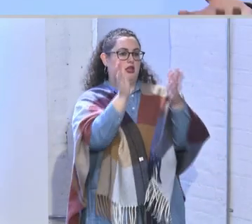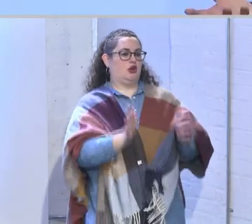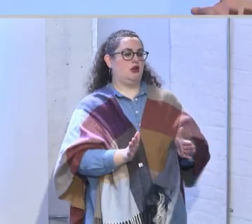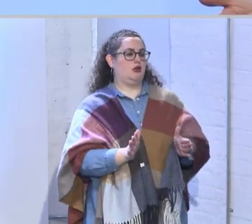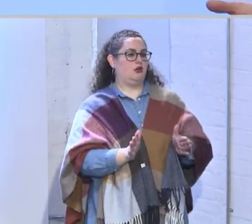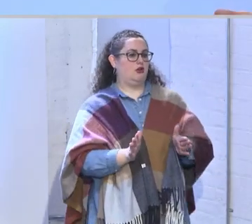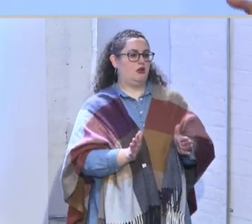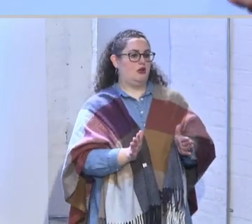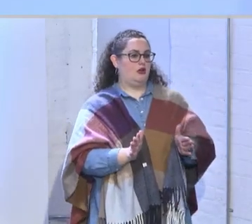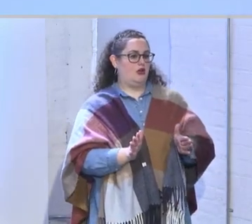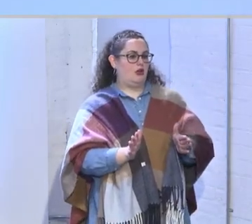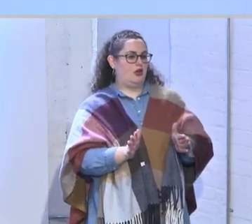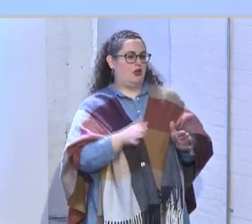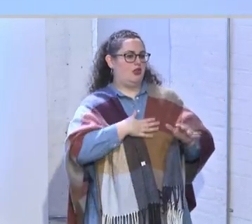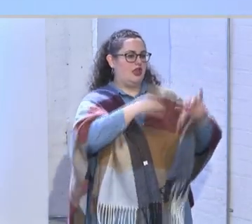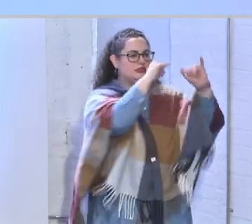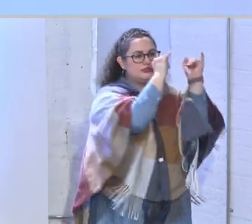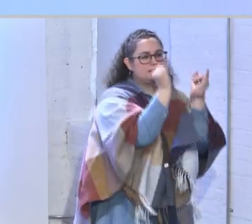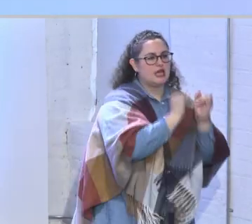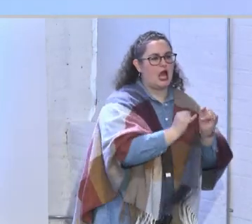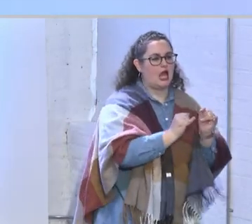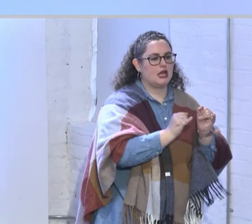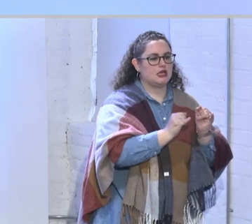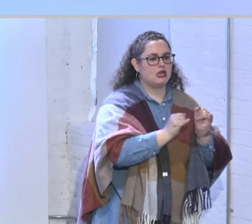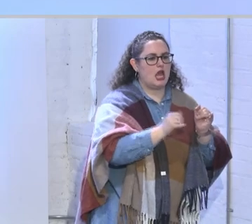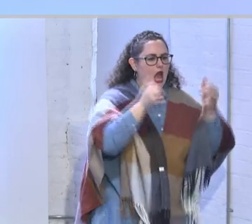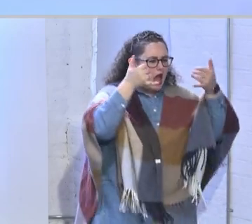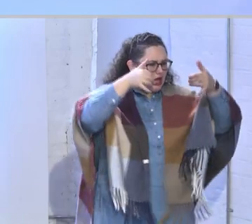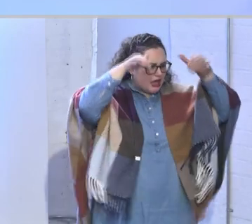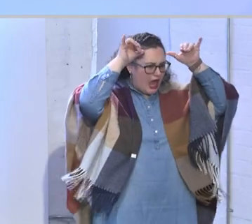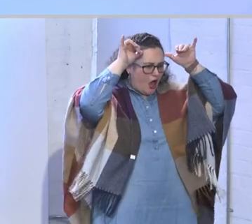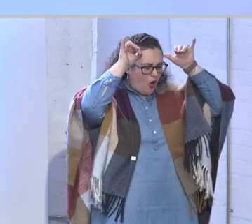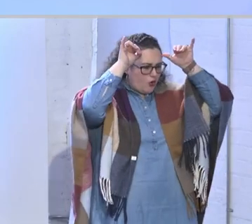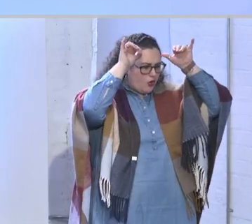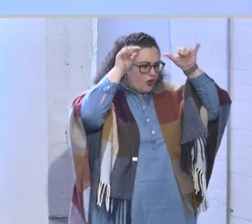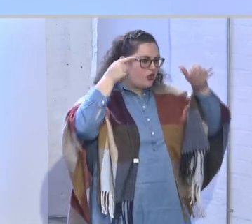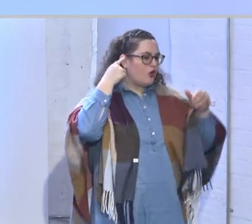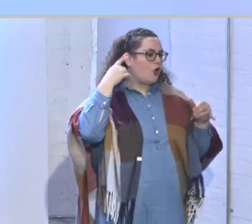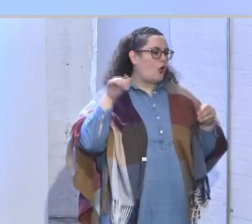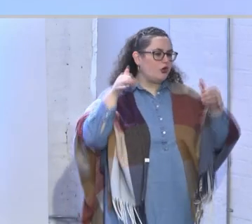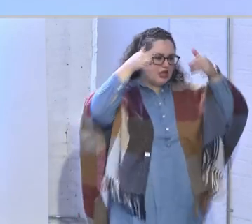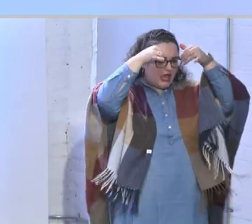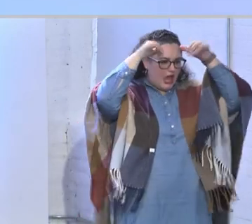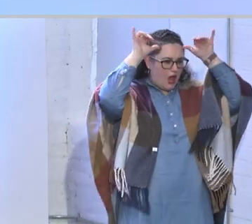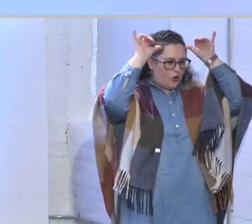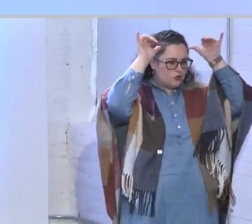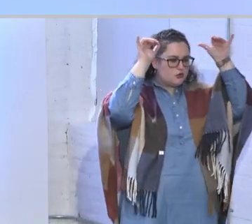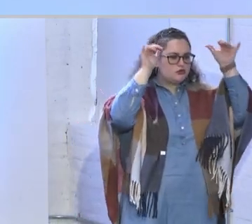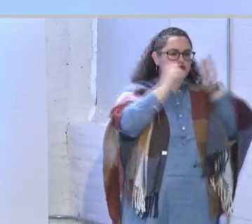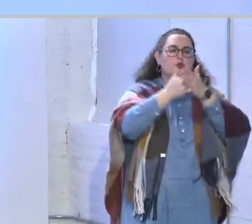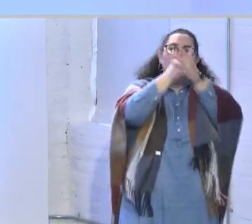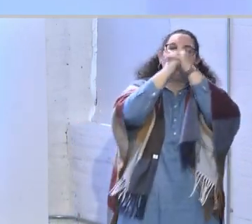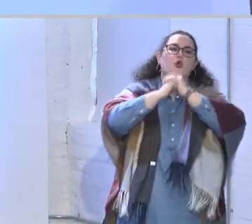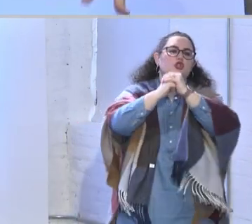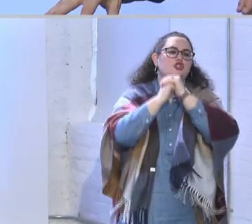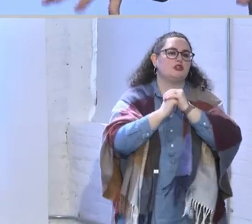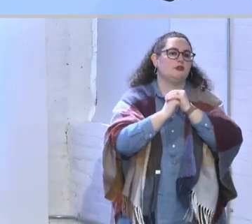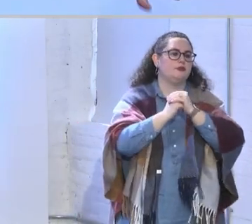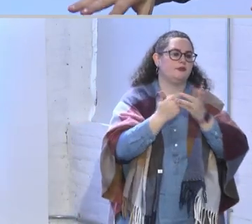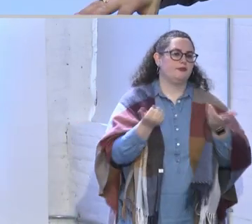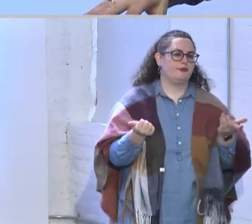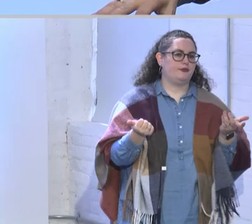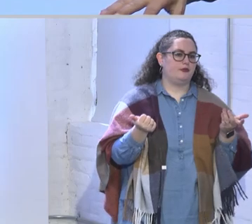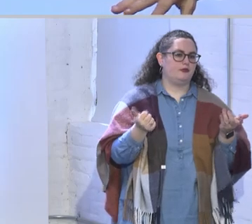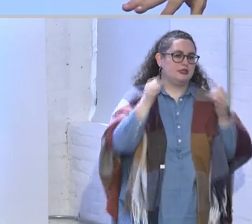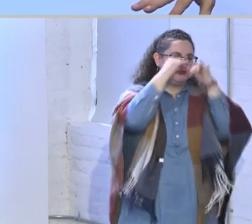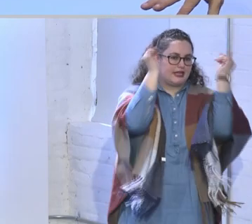They formed a cow, a calf, and they started worshiping it. But Moses was getting the law from God. This was the first time that the